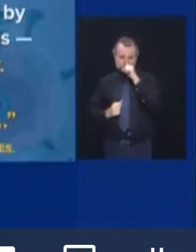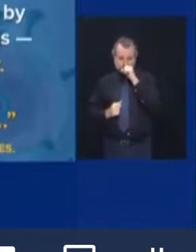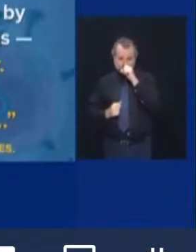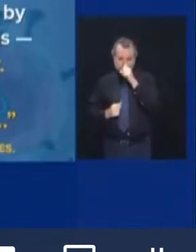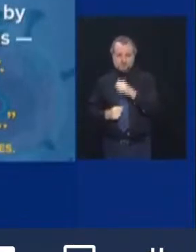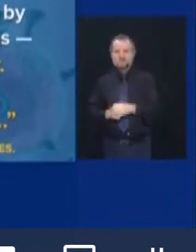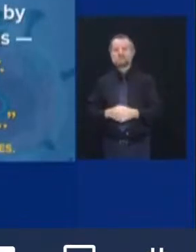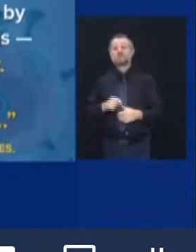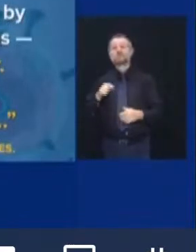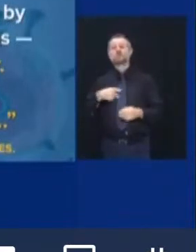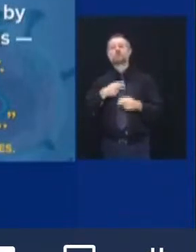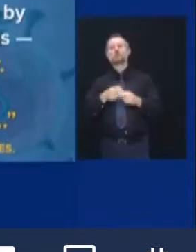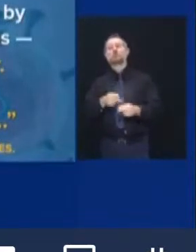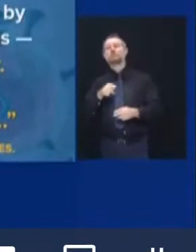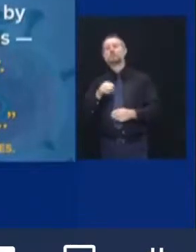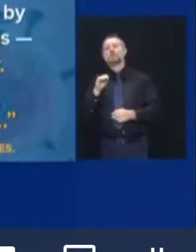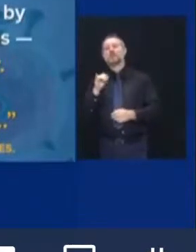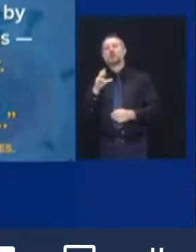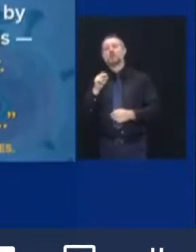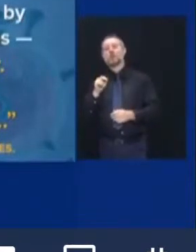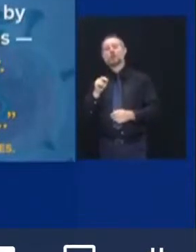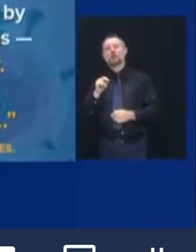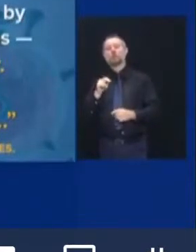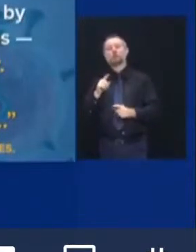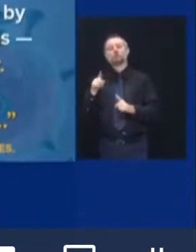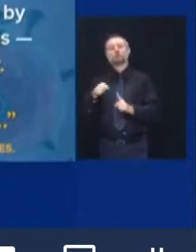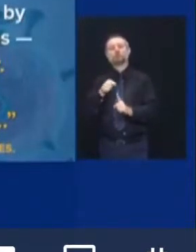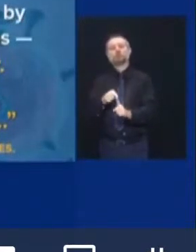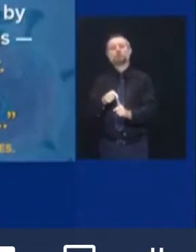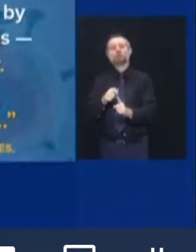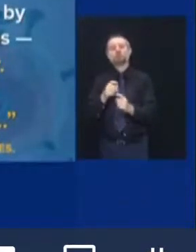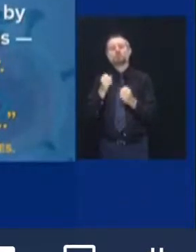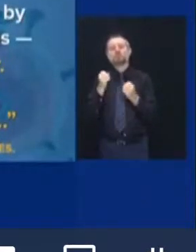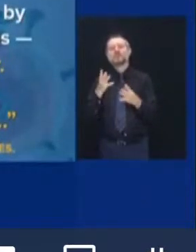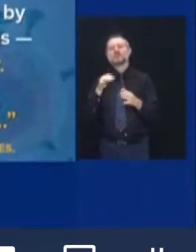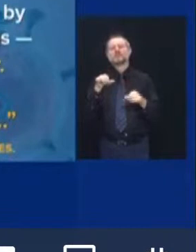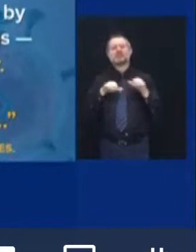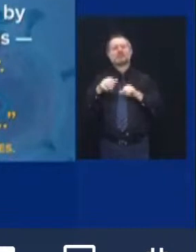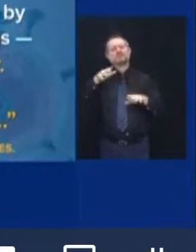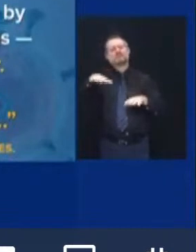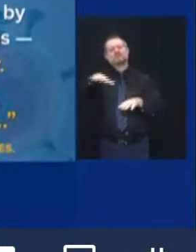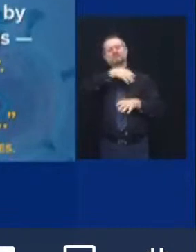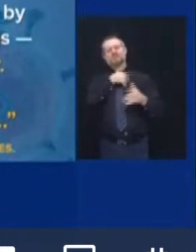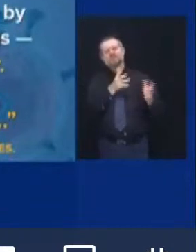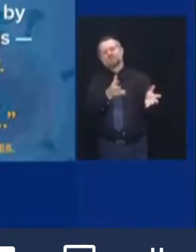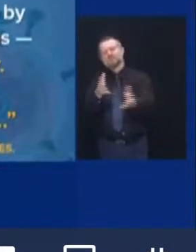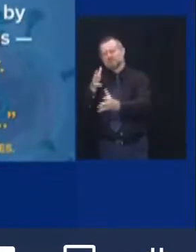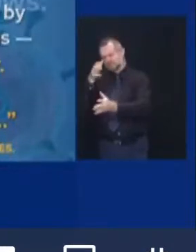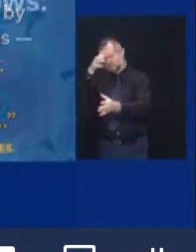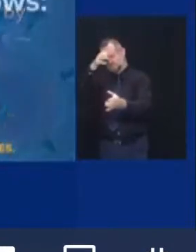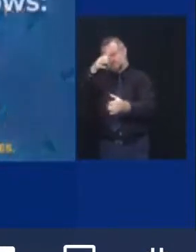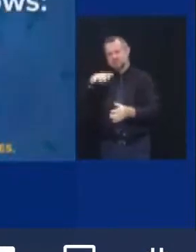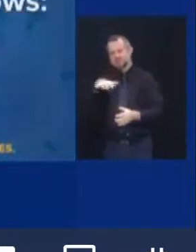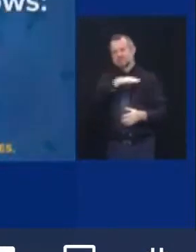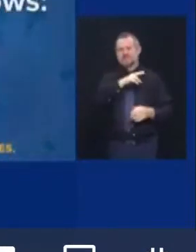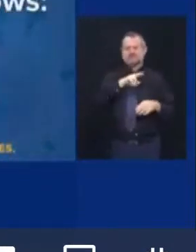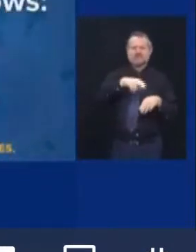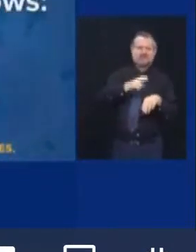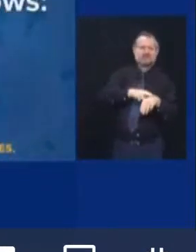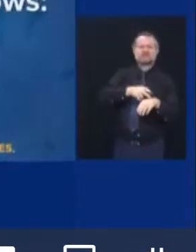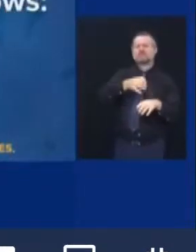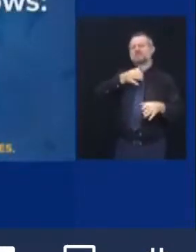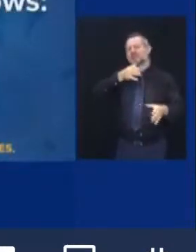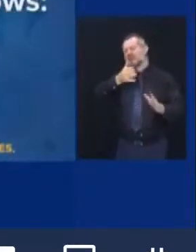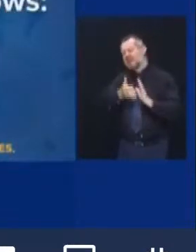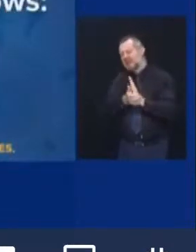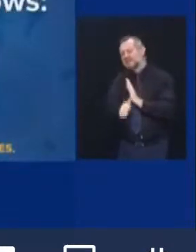targeting idea has been, we've talked to all sorts of global experts about this and national experts, and people think it's